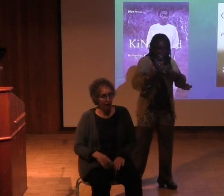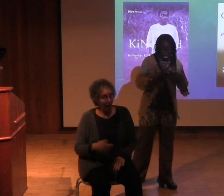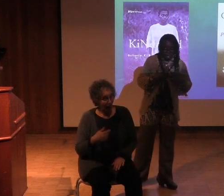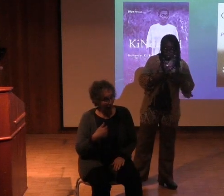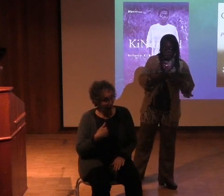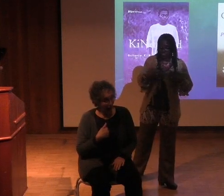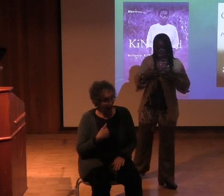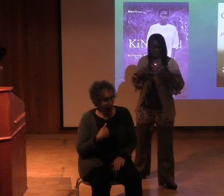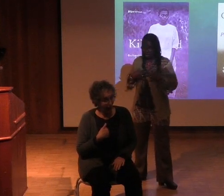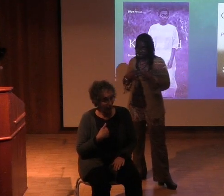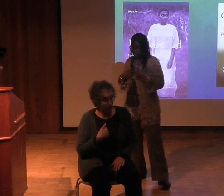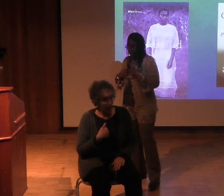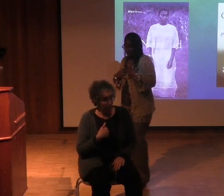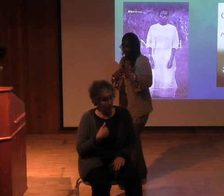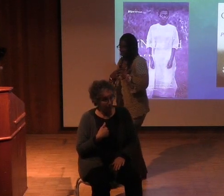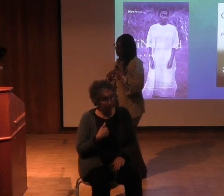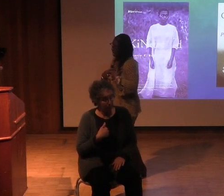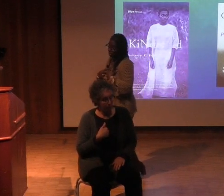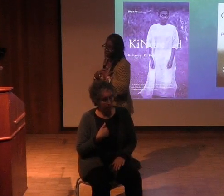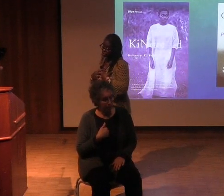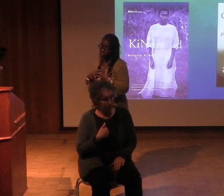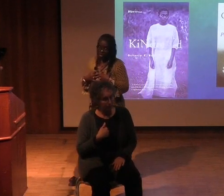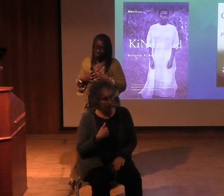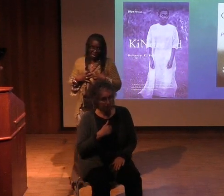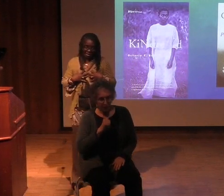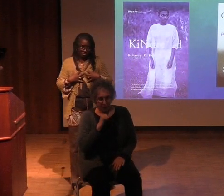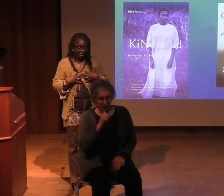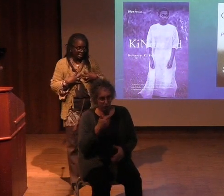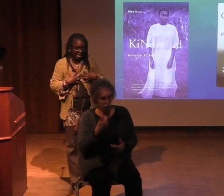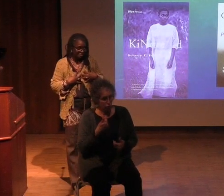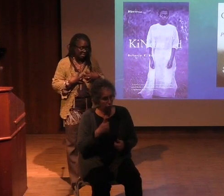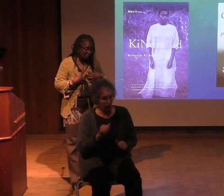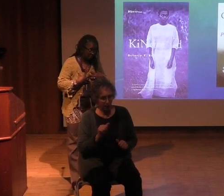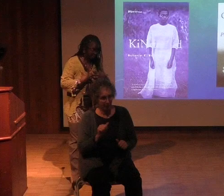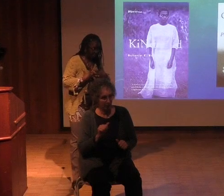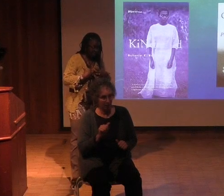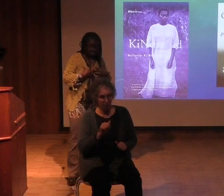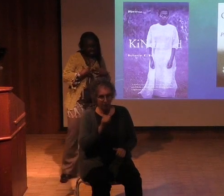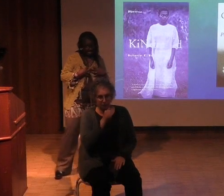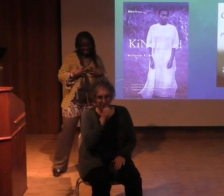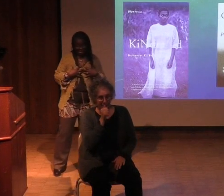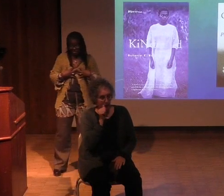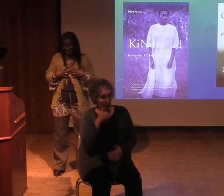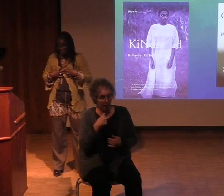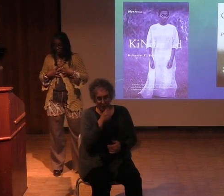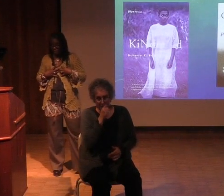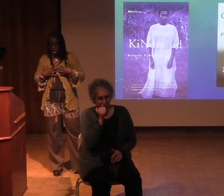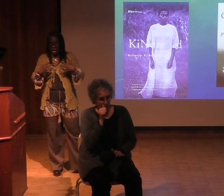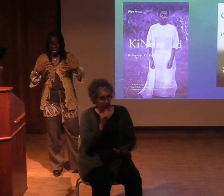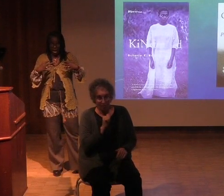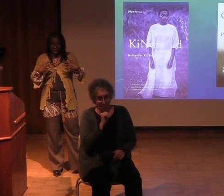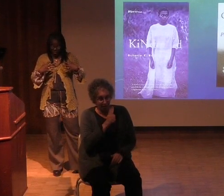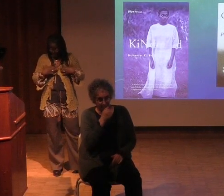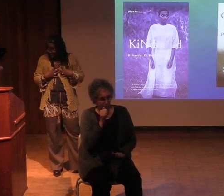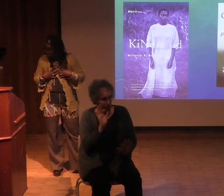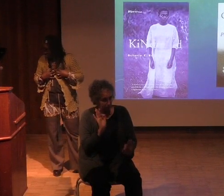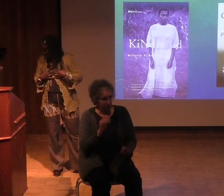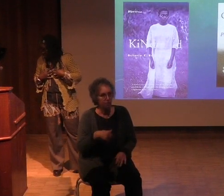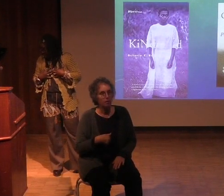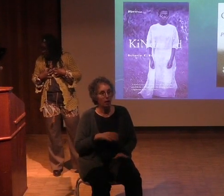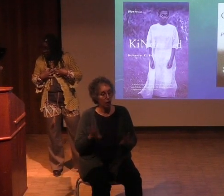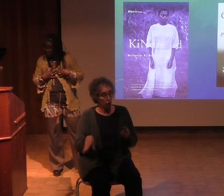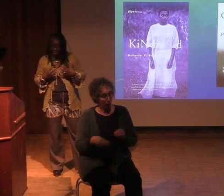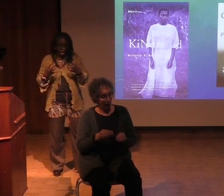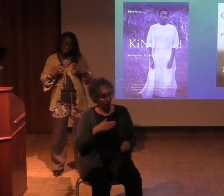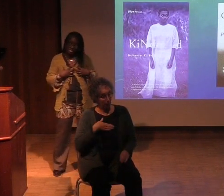I am very much, I'm not going to try to make it any kind of secret, because it isn't. To add to